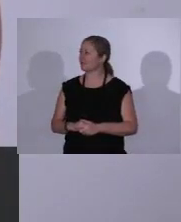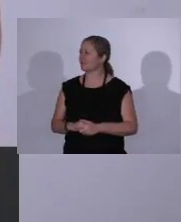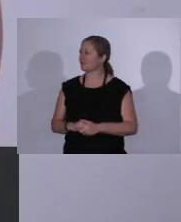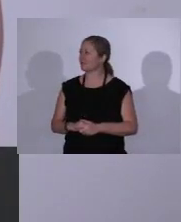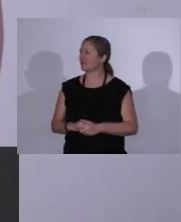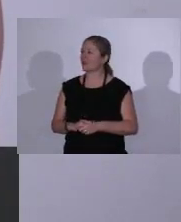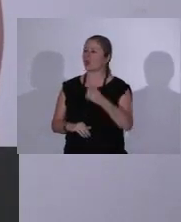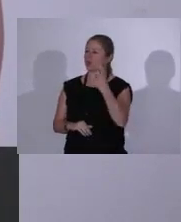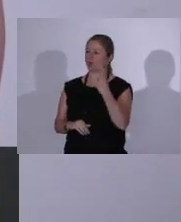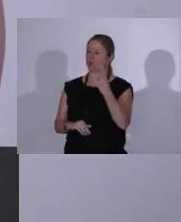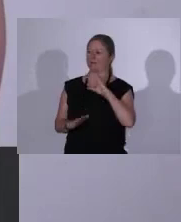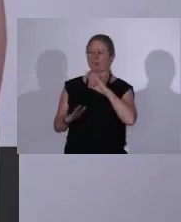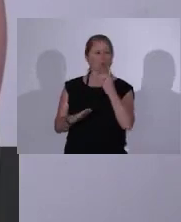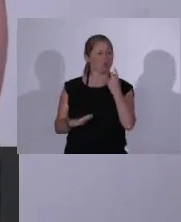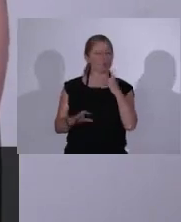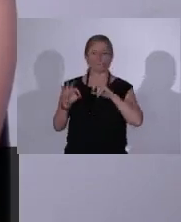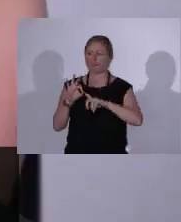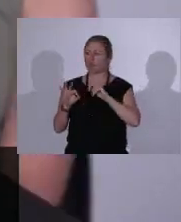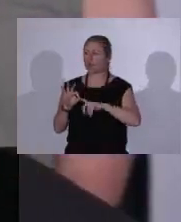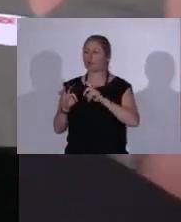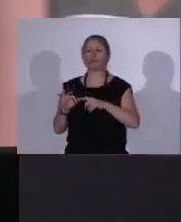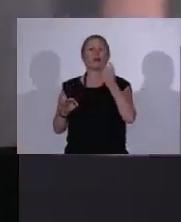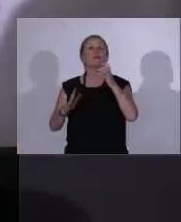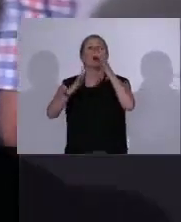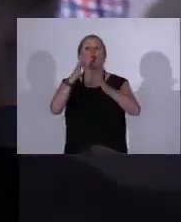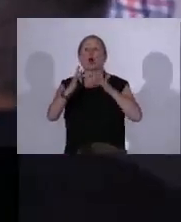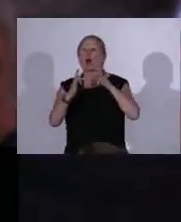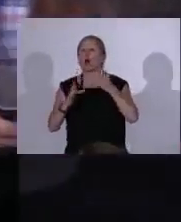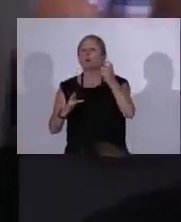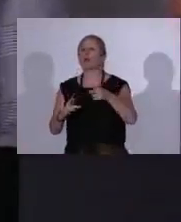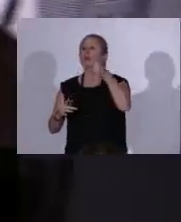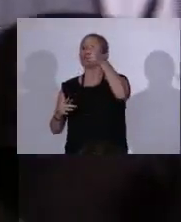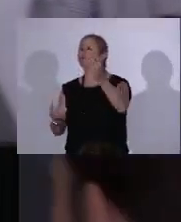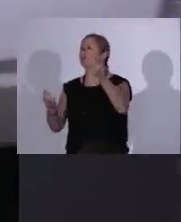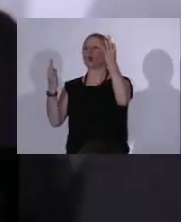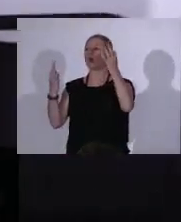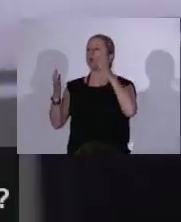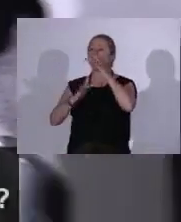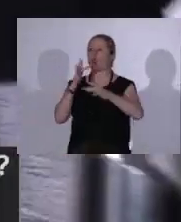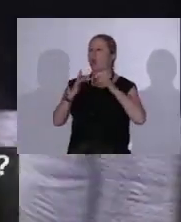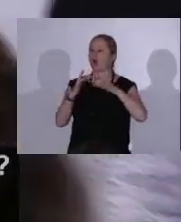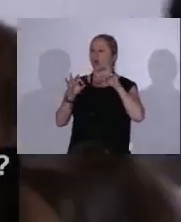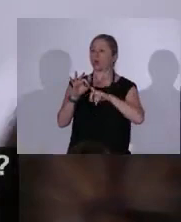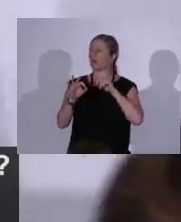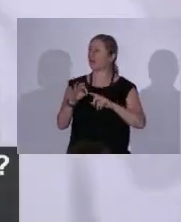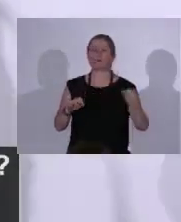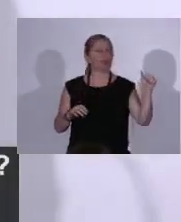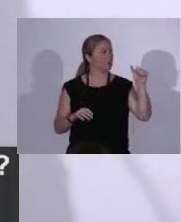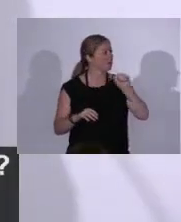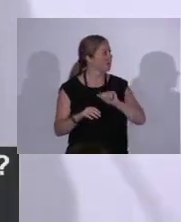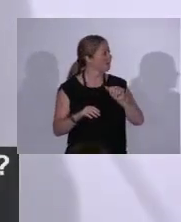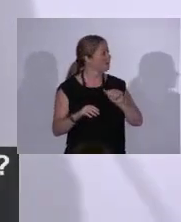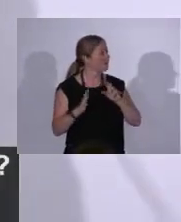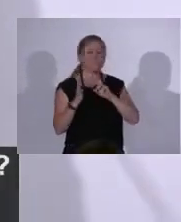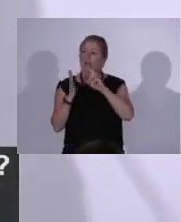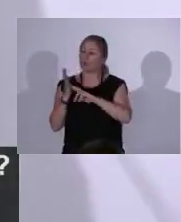One last question. Seth, is there anything online? Nope, we're good. We'll go back to Nick for the last